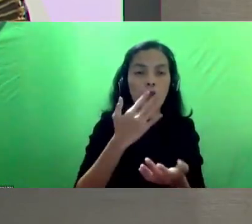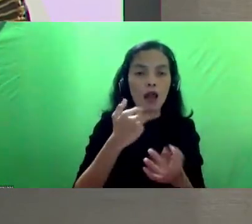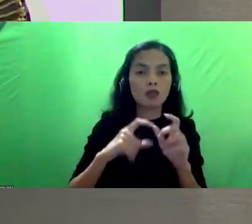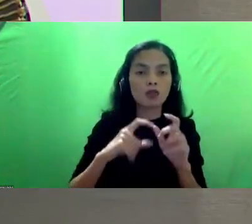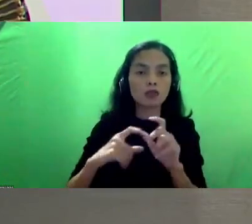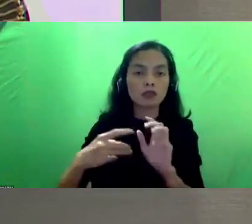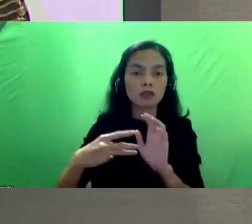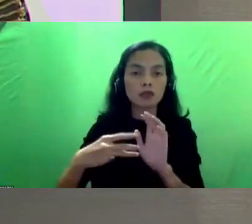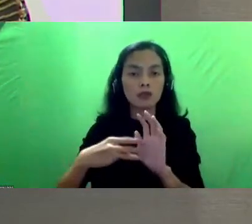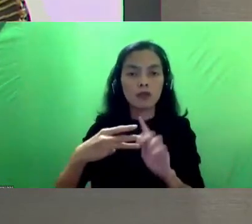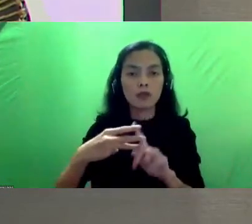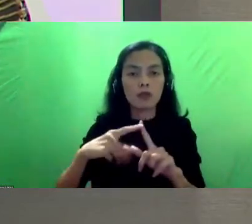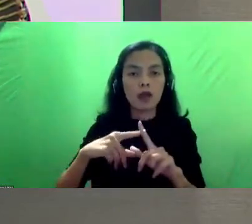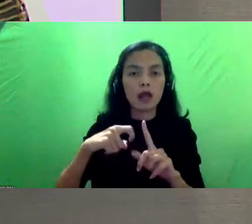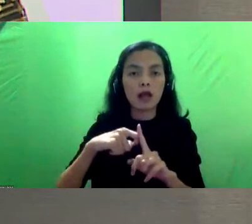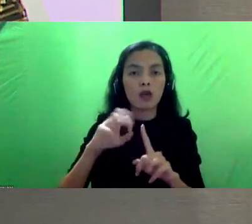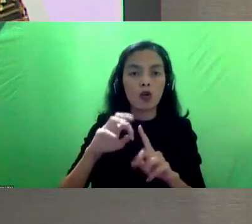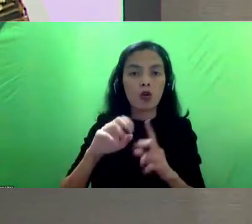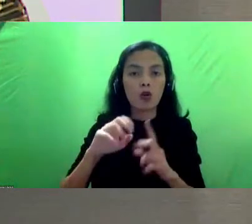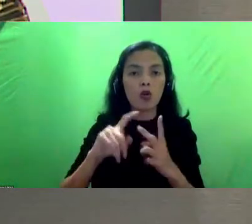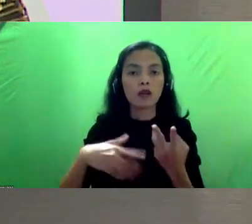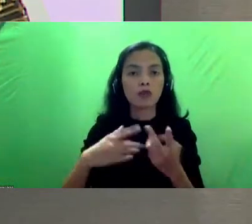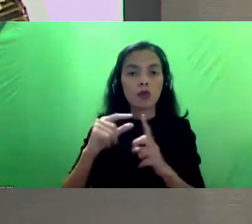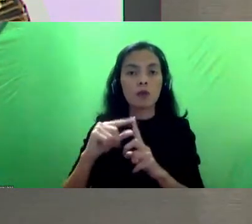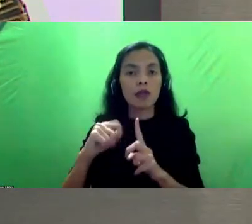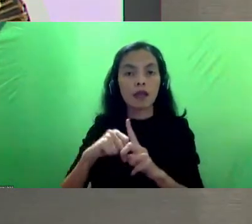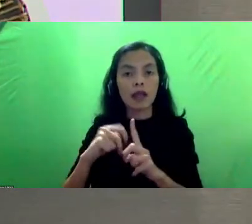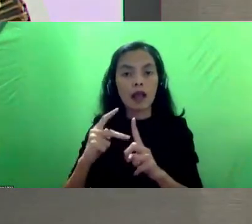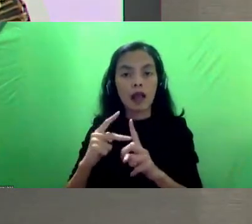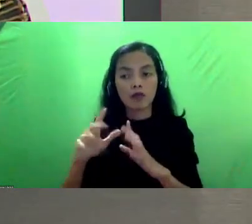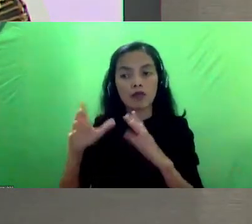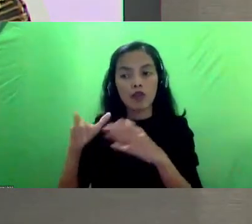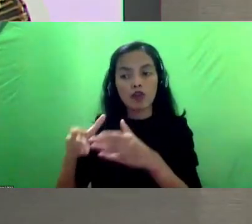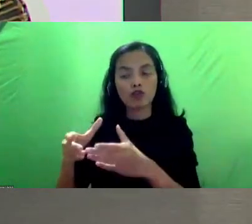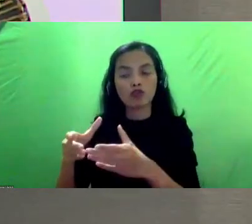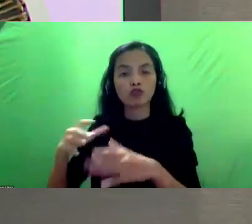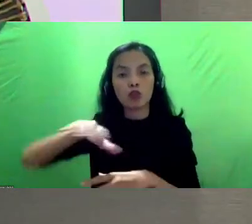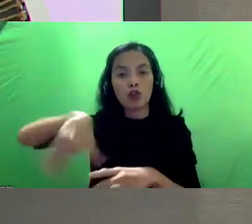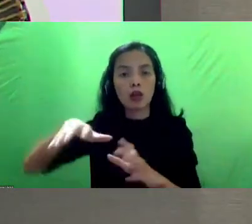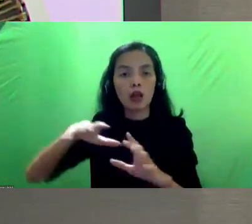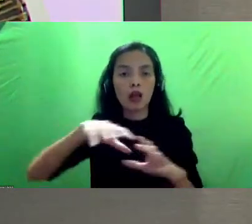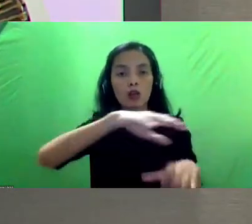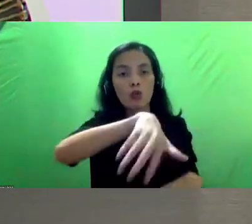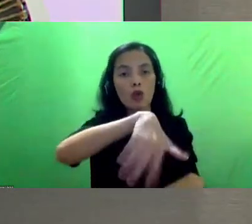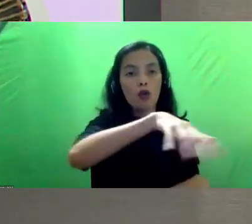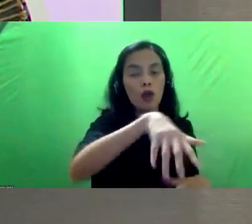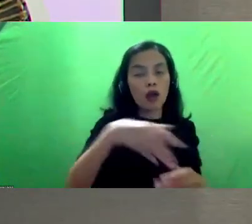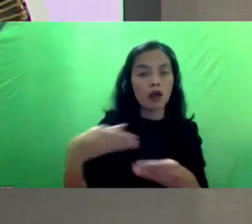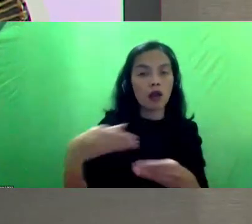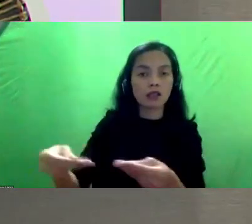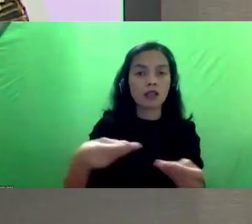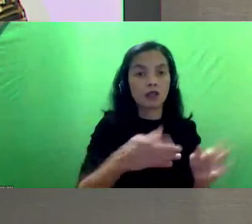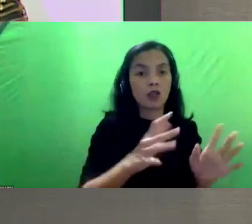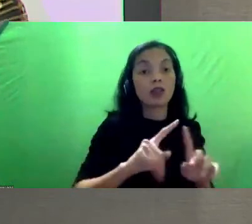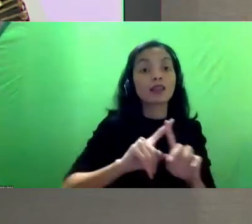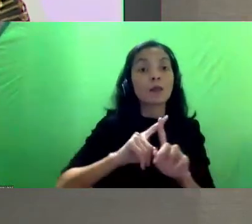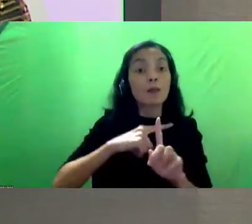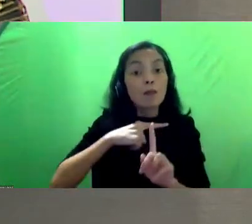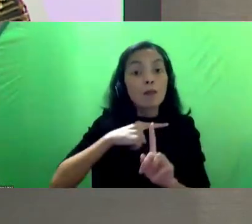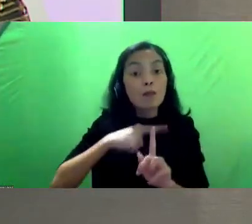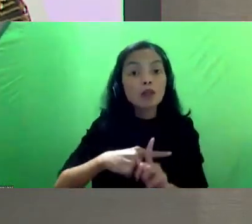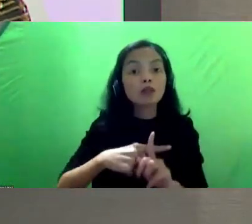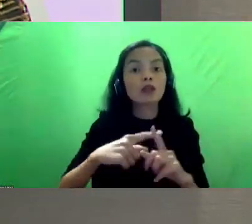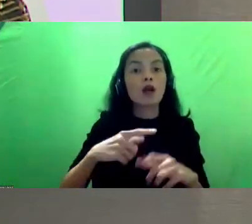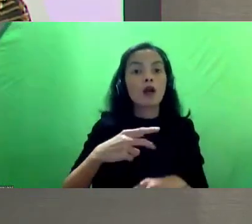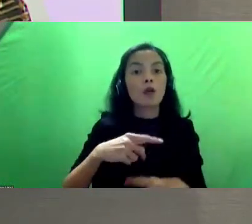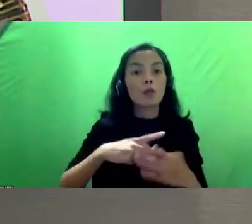household or the families, but also program like program Indonesia Pintar that target the school age